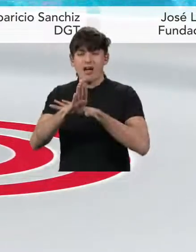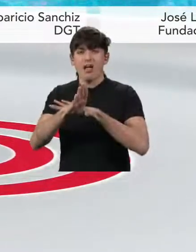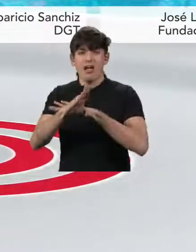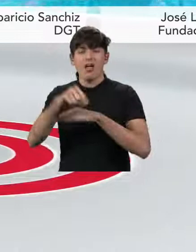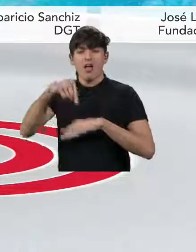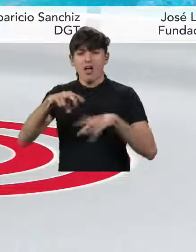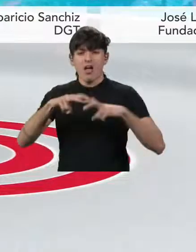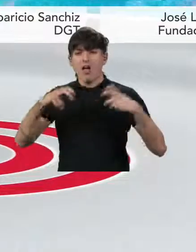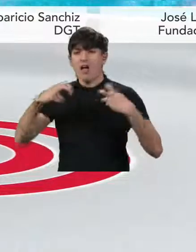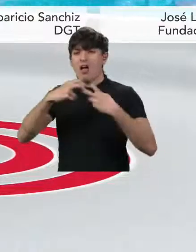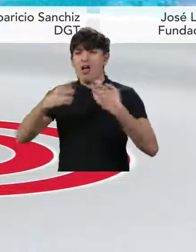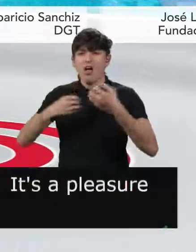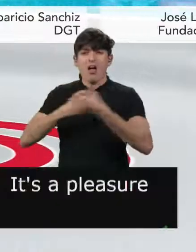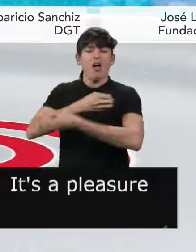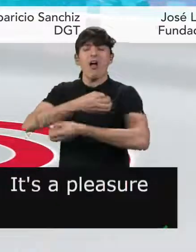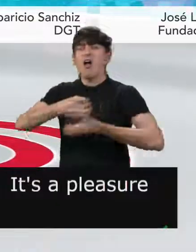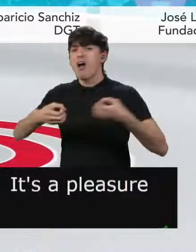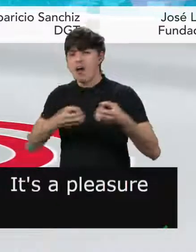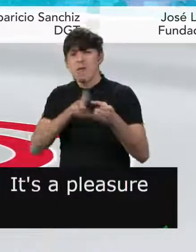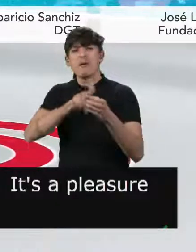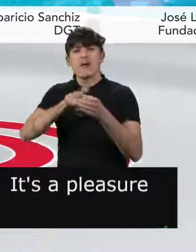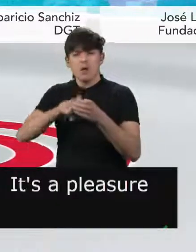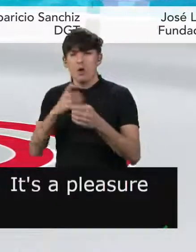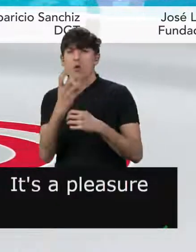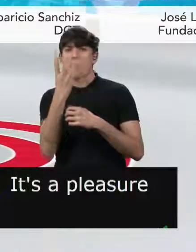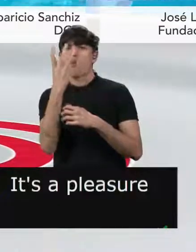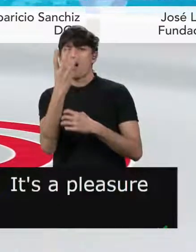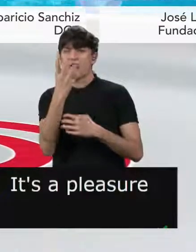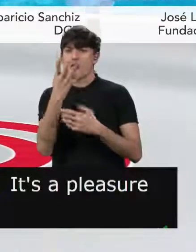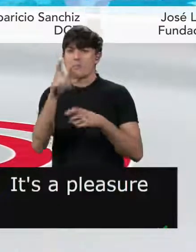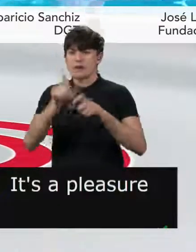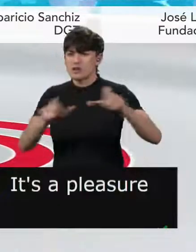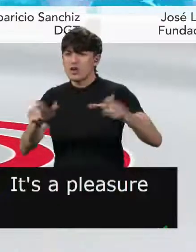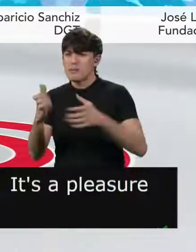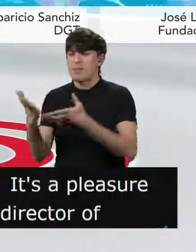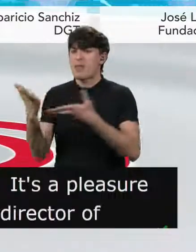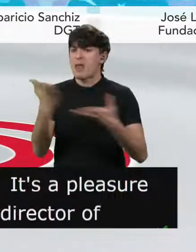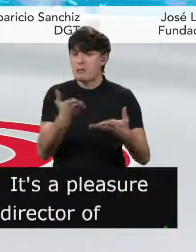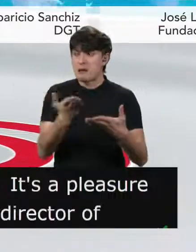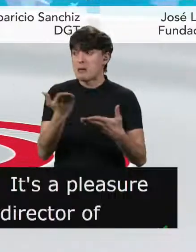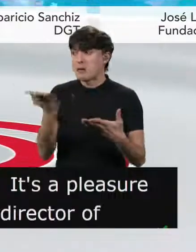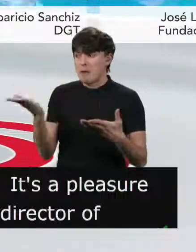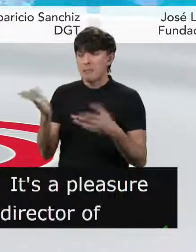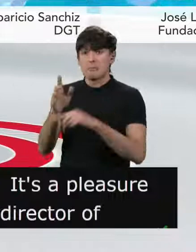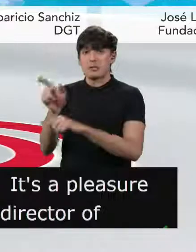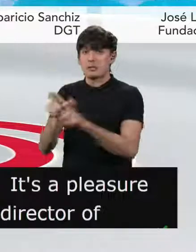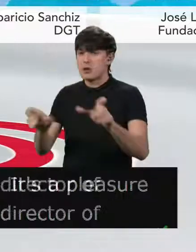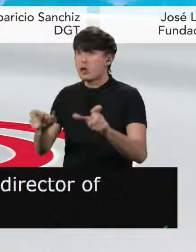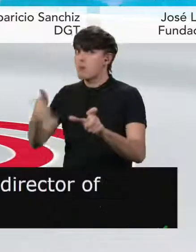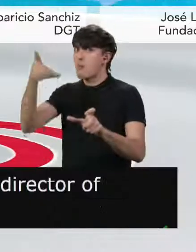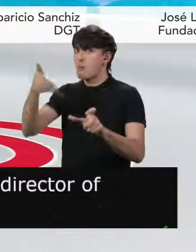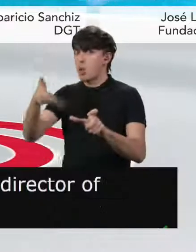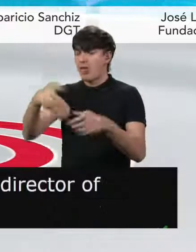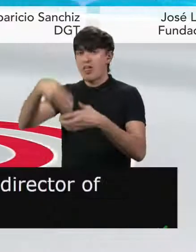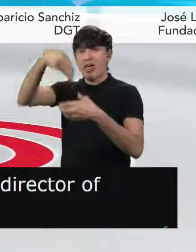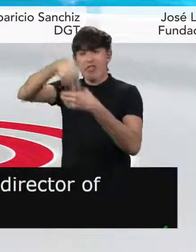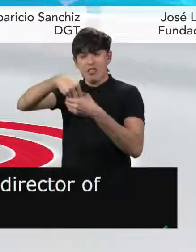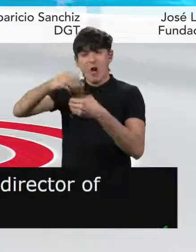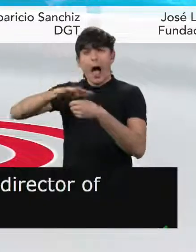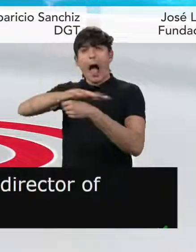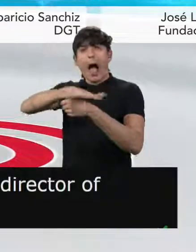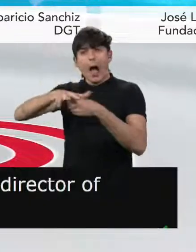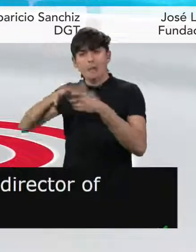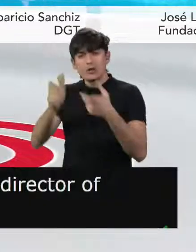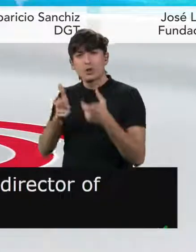Otero. I'm the director of Ilunion Accesibilidad. We have 4 guests here, 4 very important people in this field. And we're